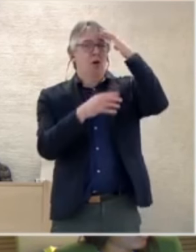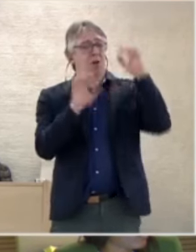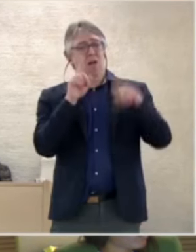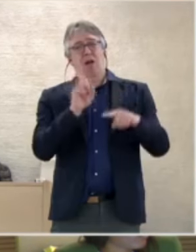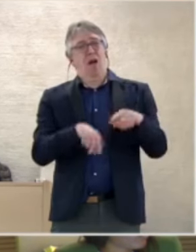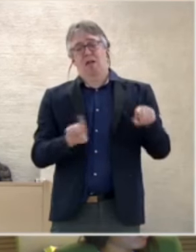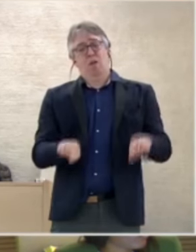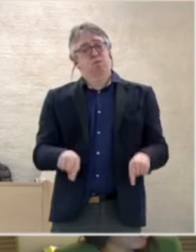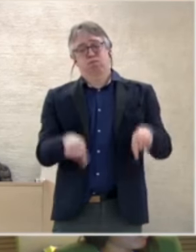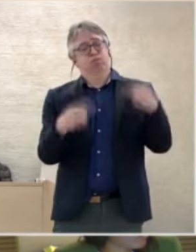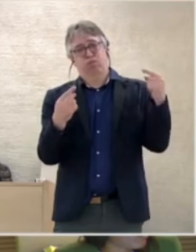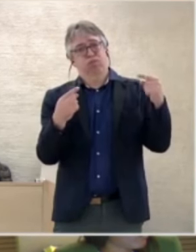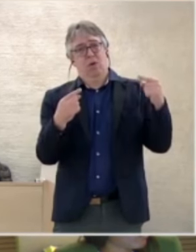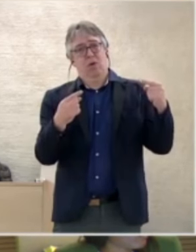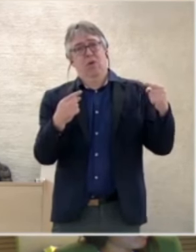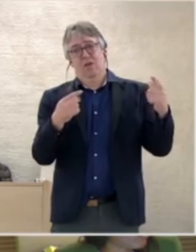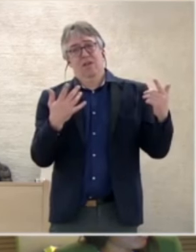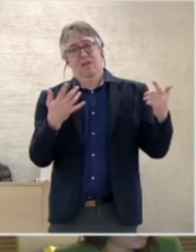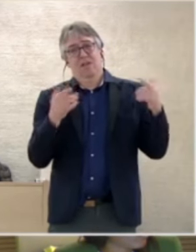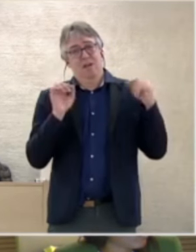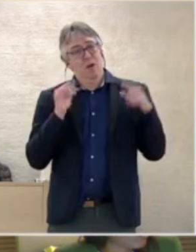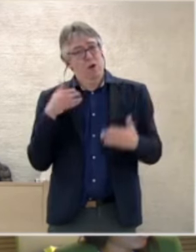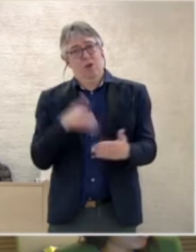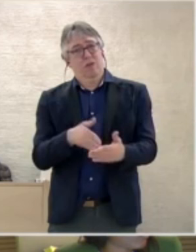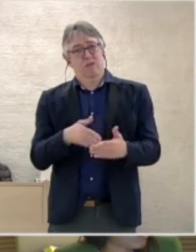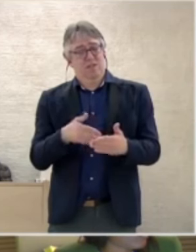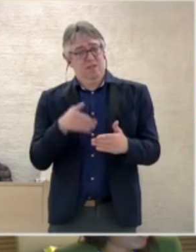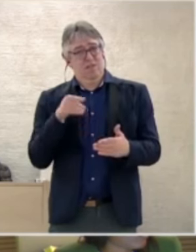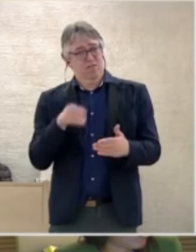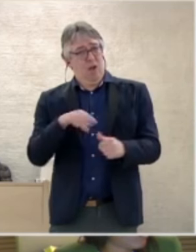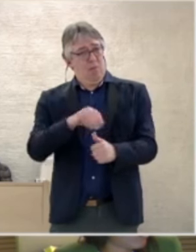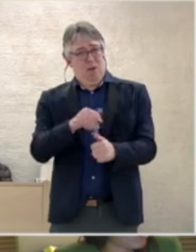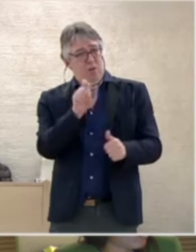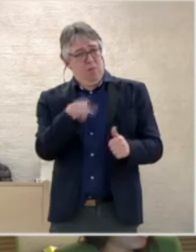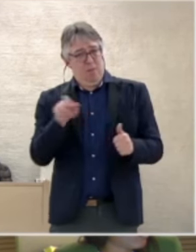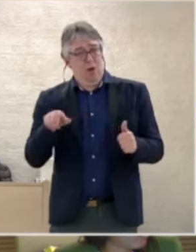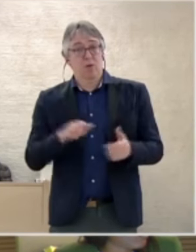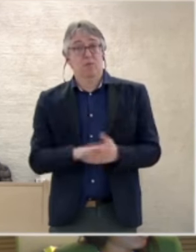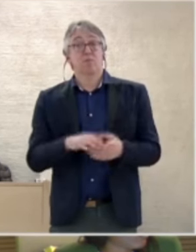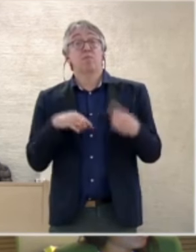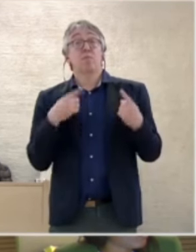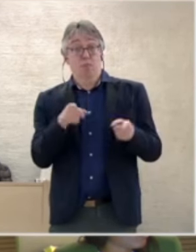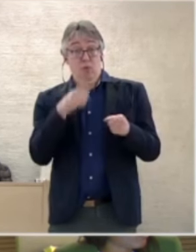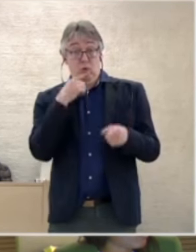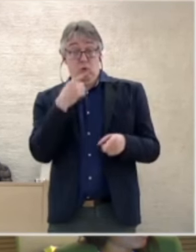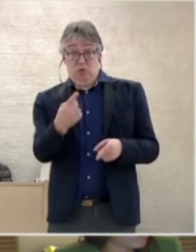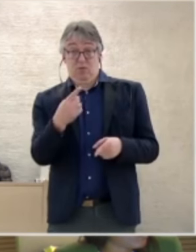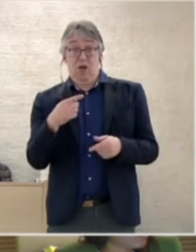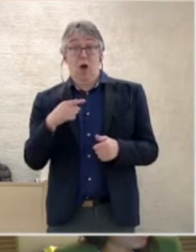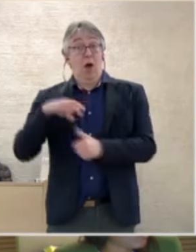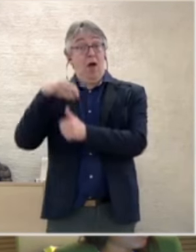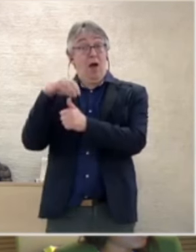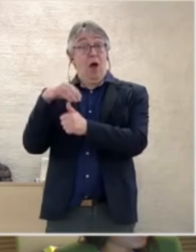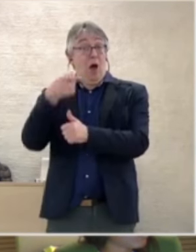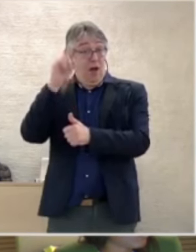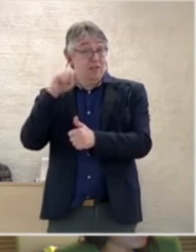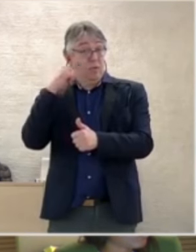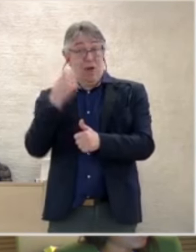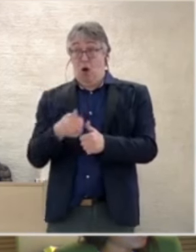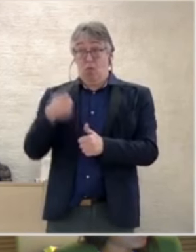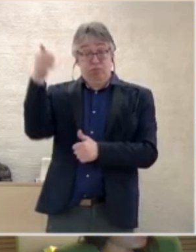able to break that stereotype. As regards the allegation about the involvement of Azerbaijan authorities to the